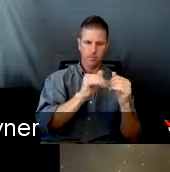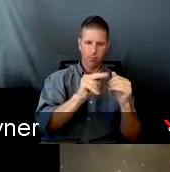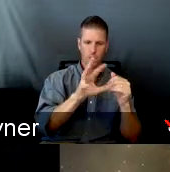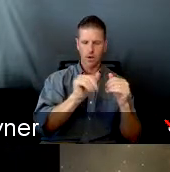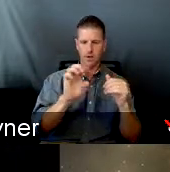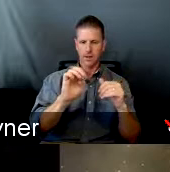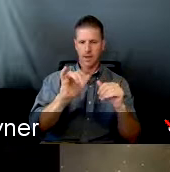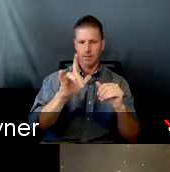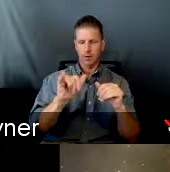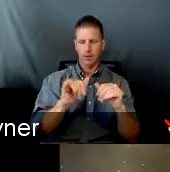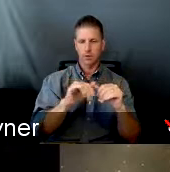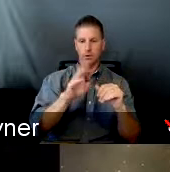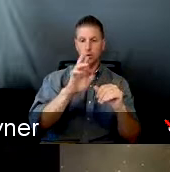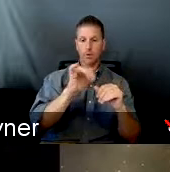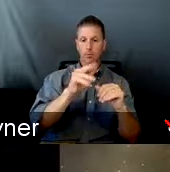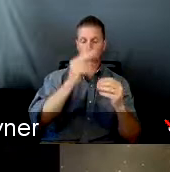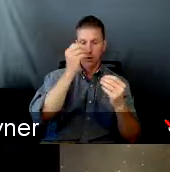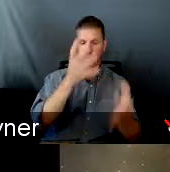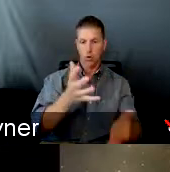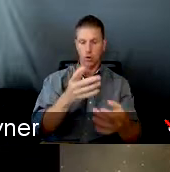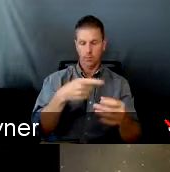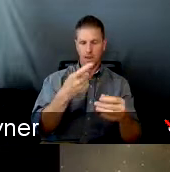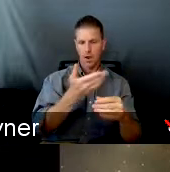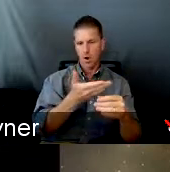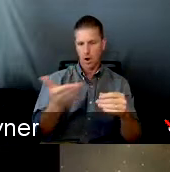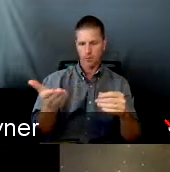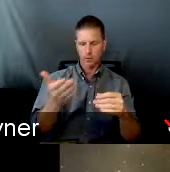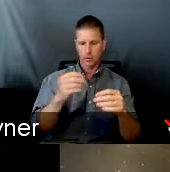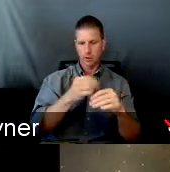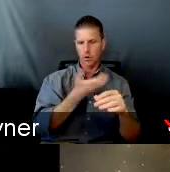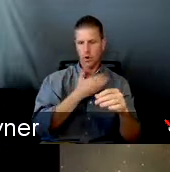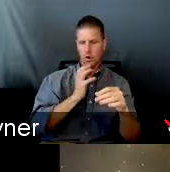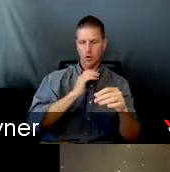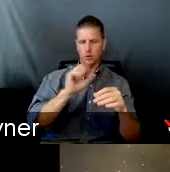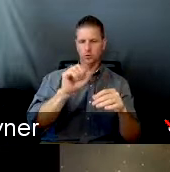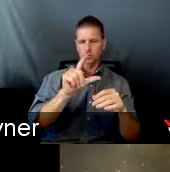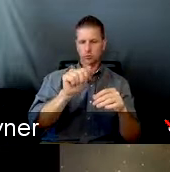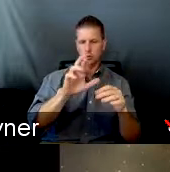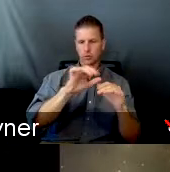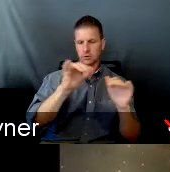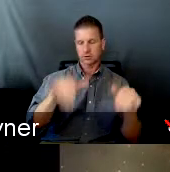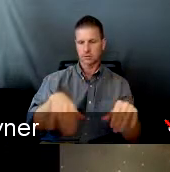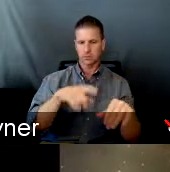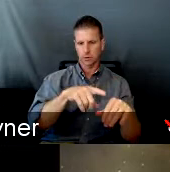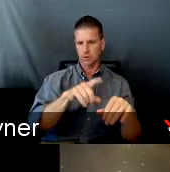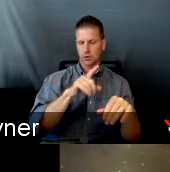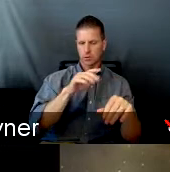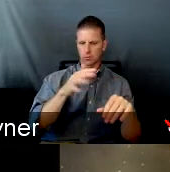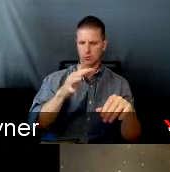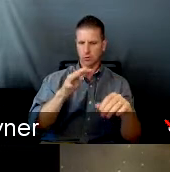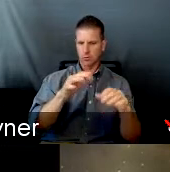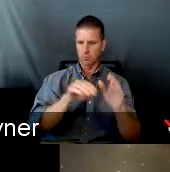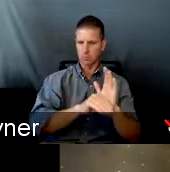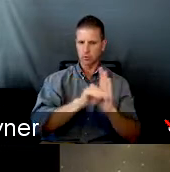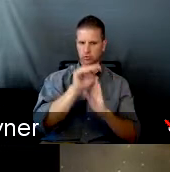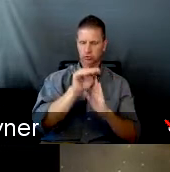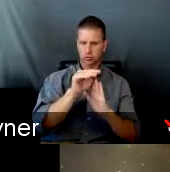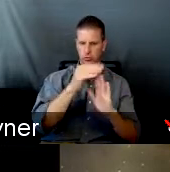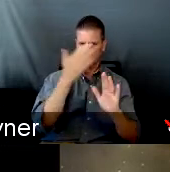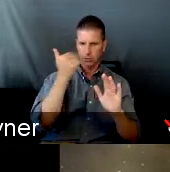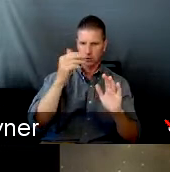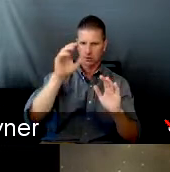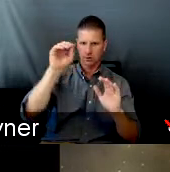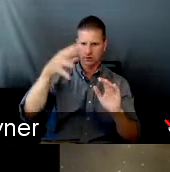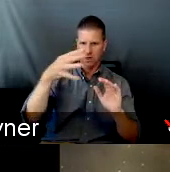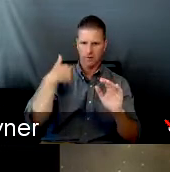Emily. So Brian told you about objects in our solar system, and our solar system is relatively mature because our sun has an age of